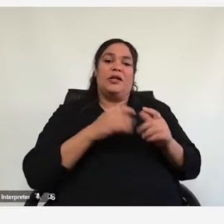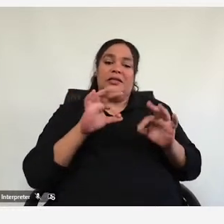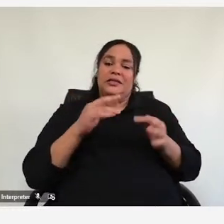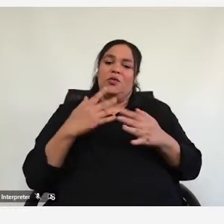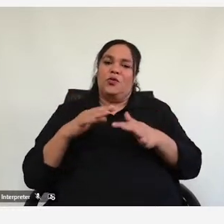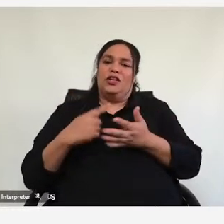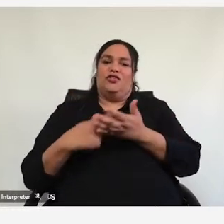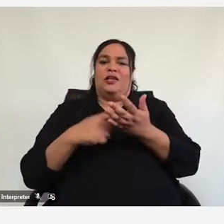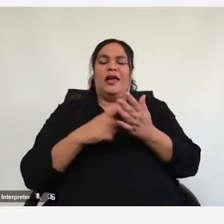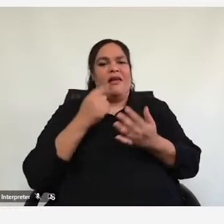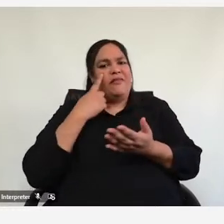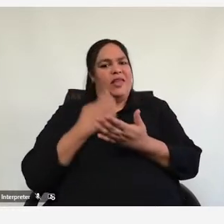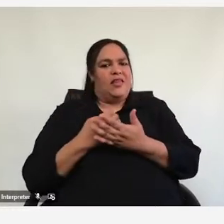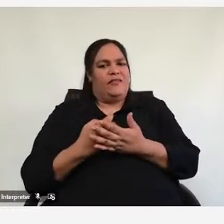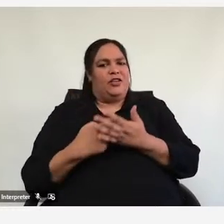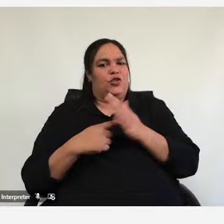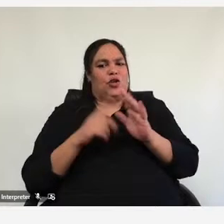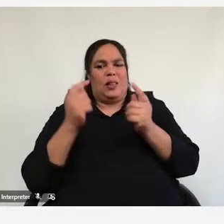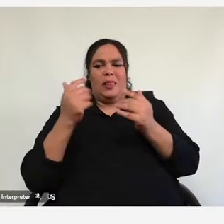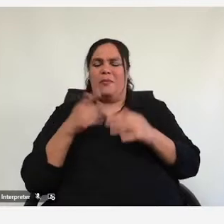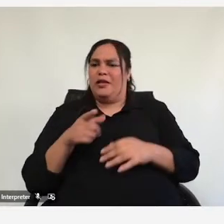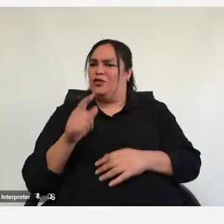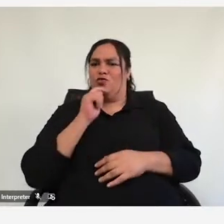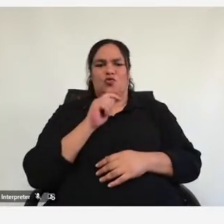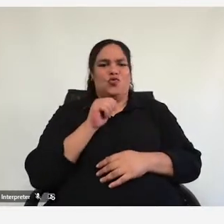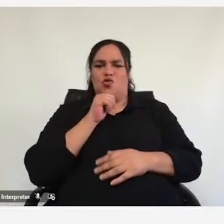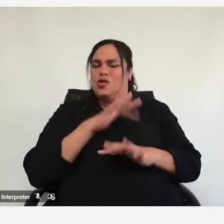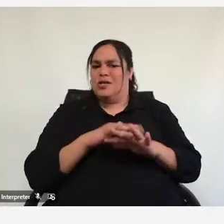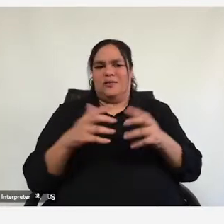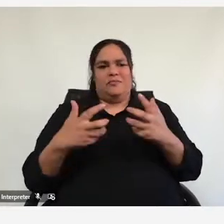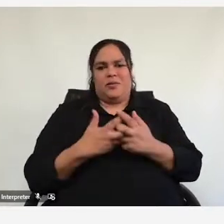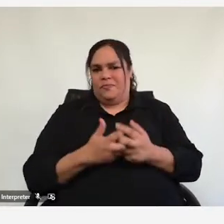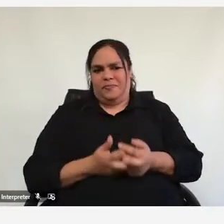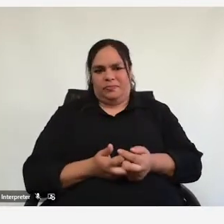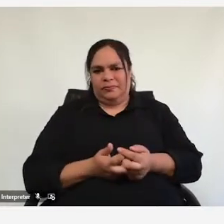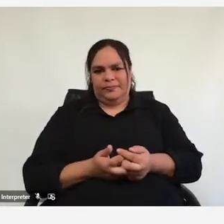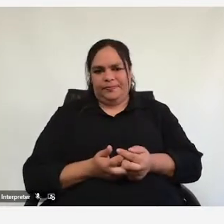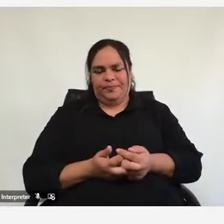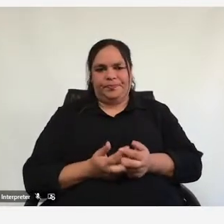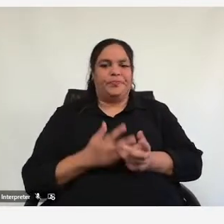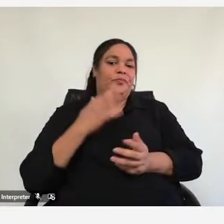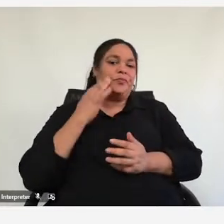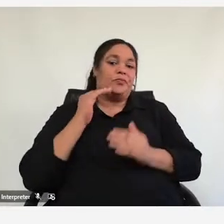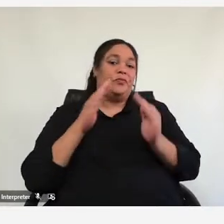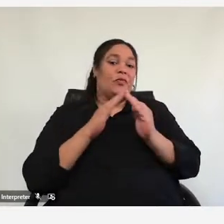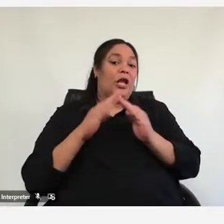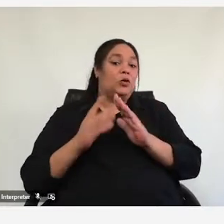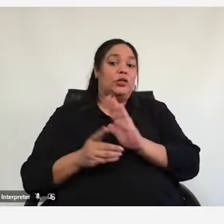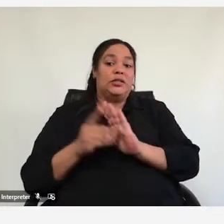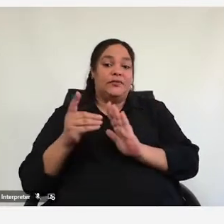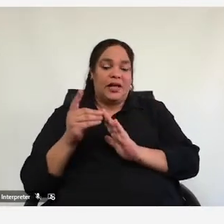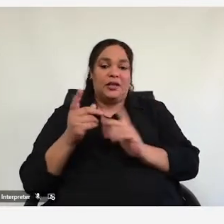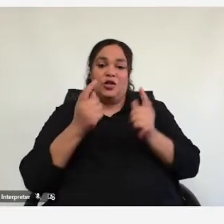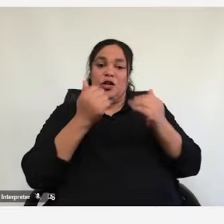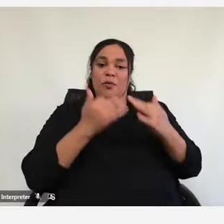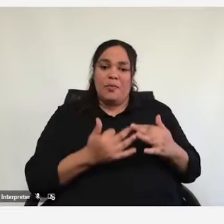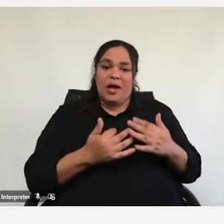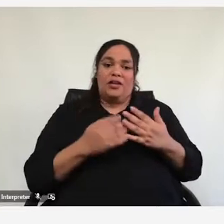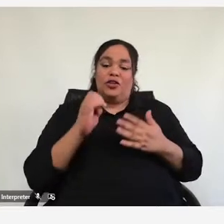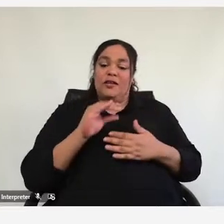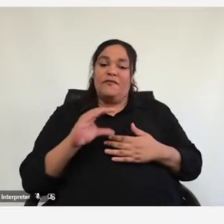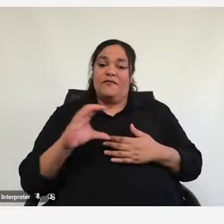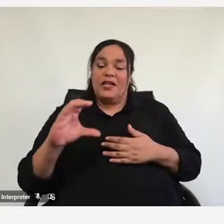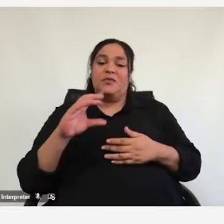there is evidence that the budget is not really speaking to that. When it comes to housing development, the budget touts investments